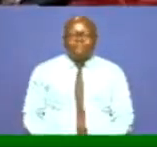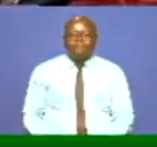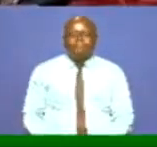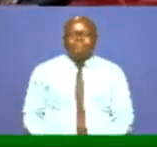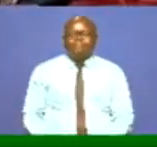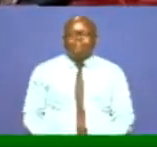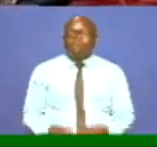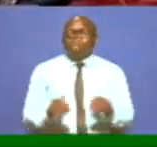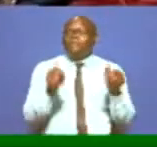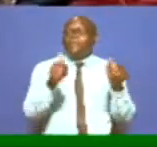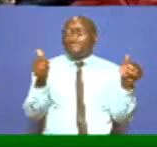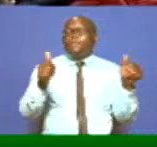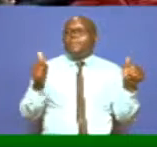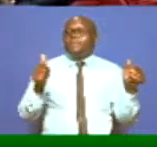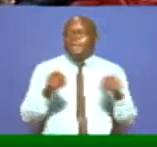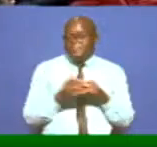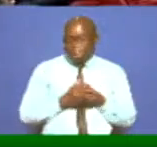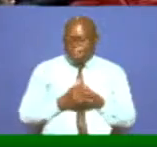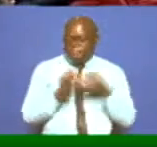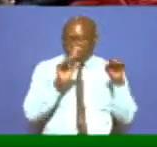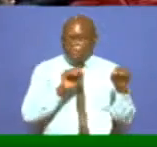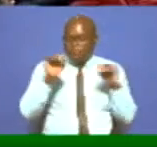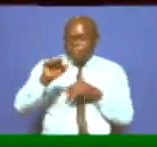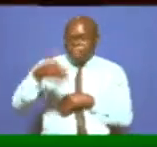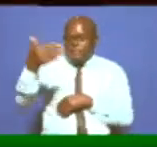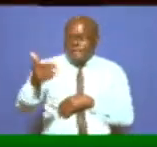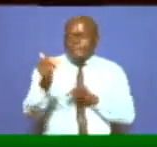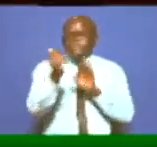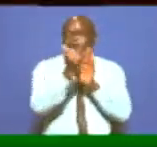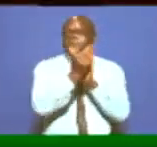Right. We then go to the next order.